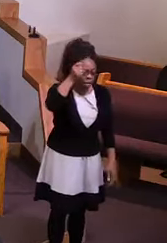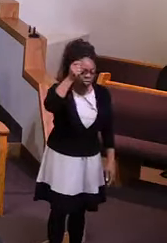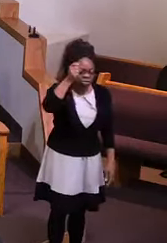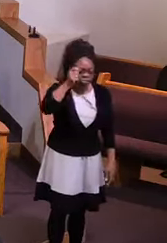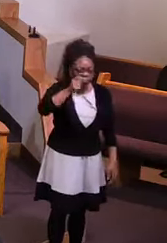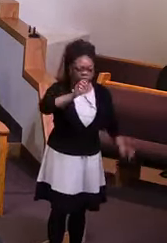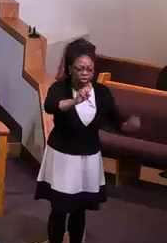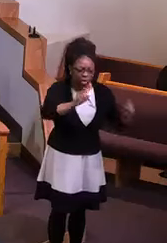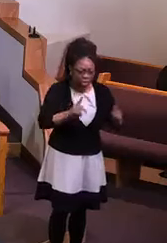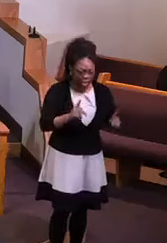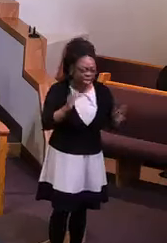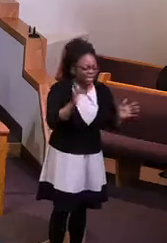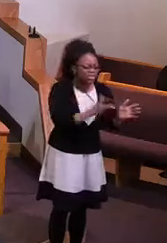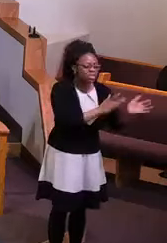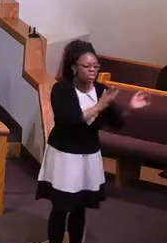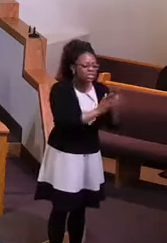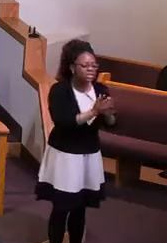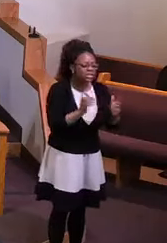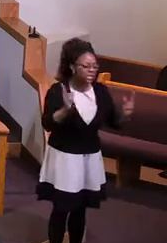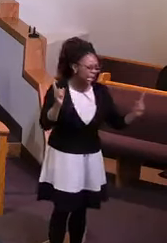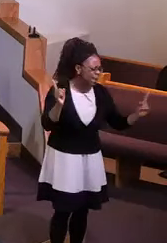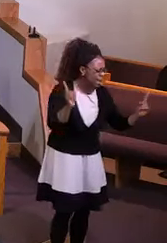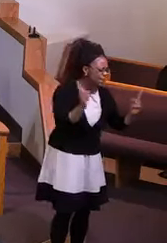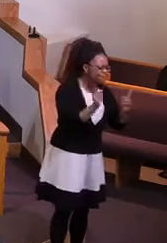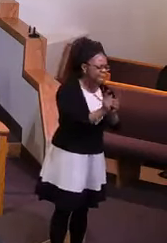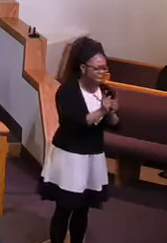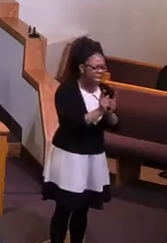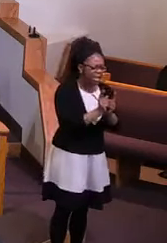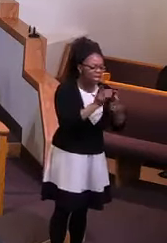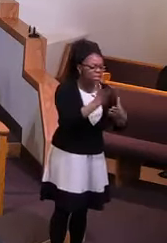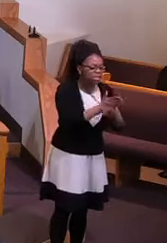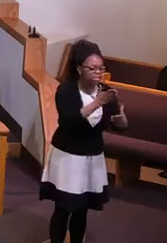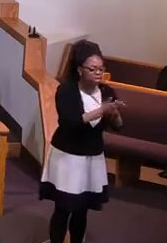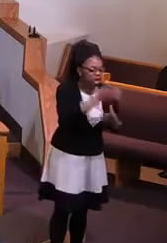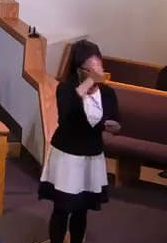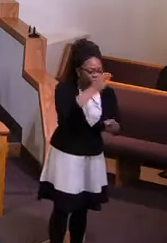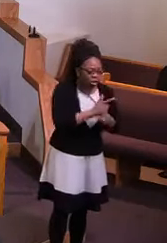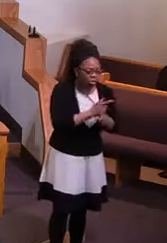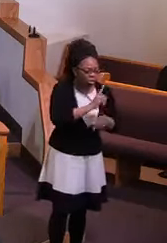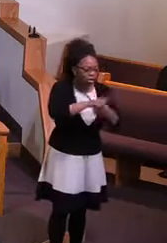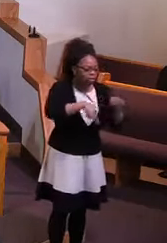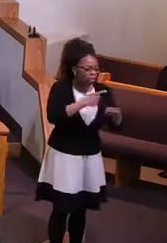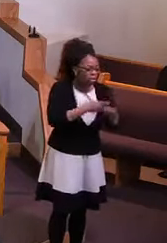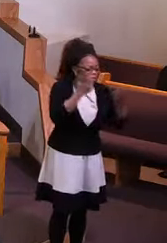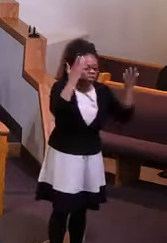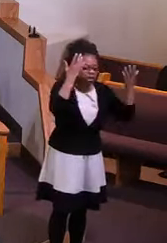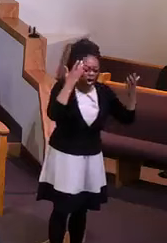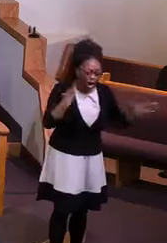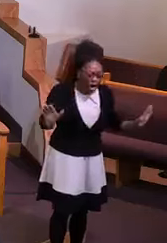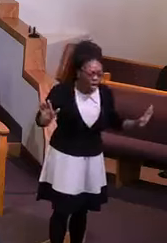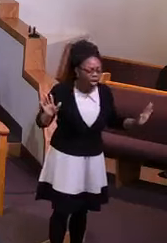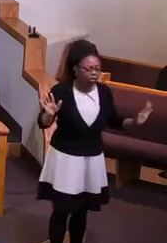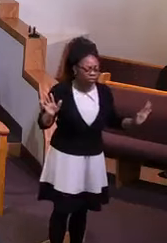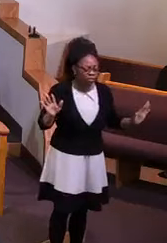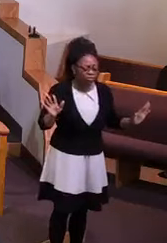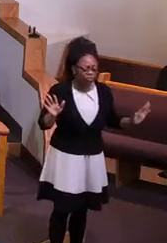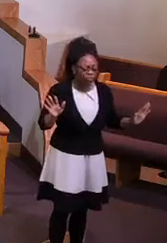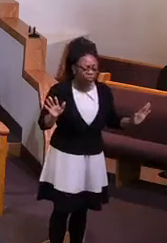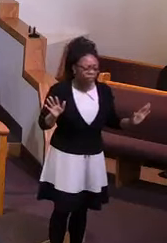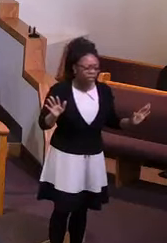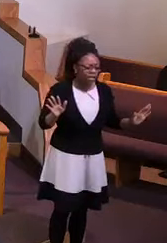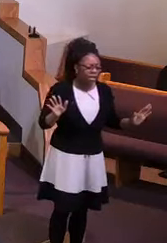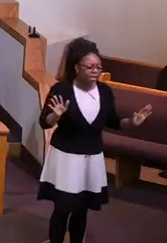Okay. Jesus met this disturbed brother, but when it was all over and done with,